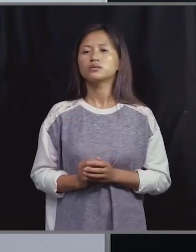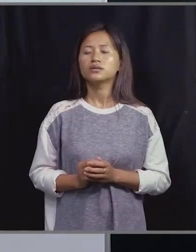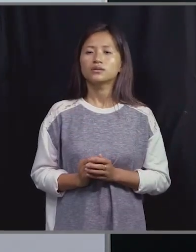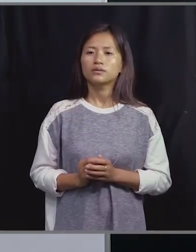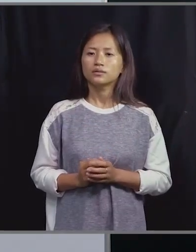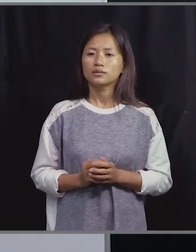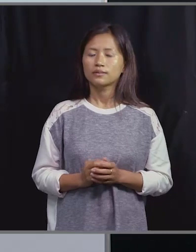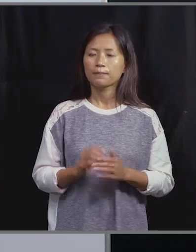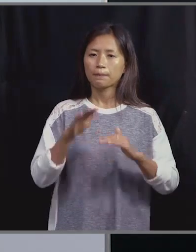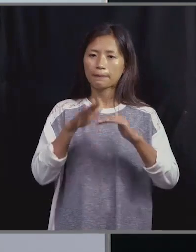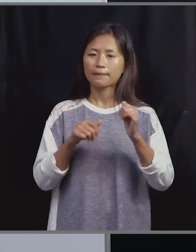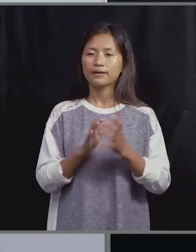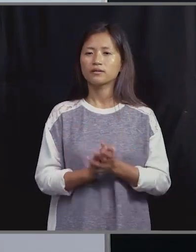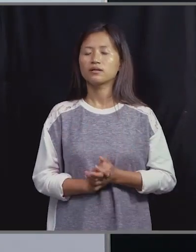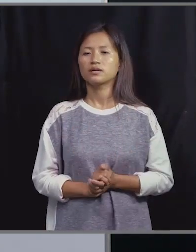house, then